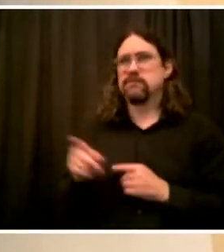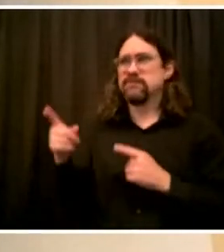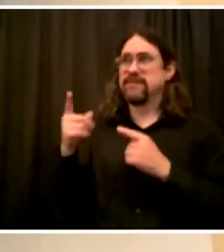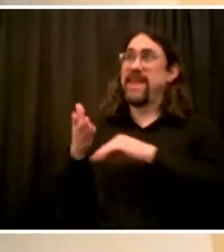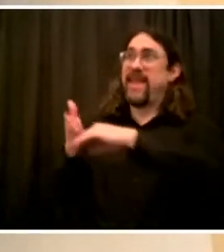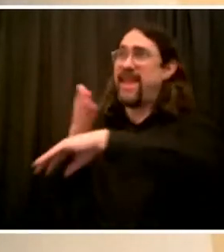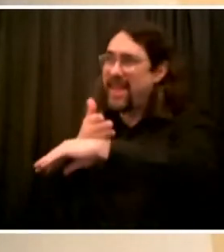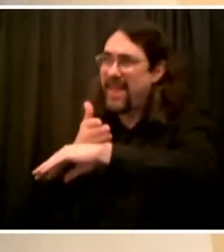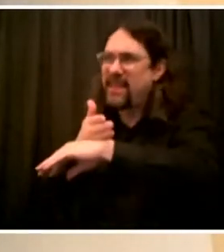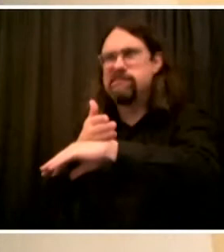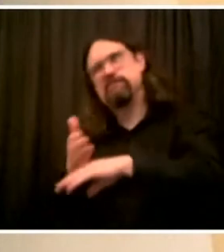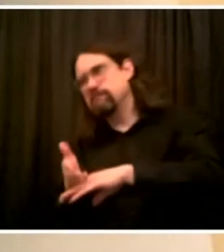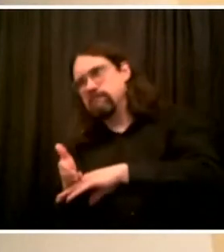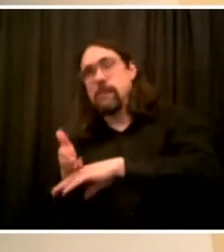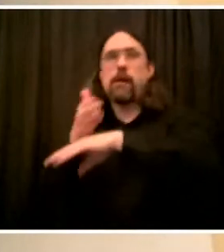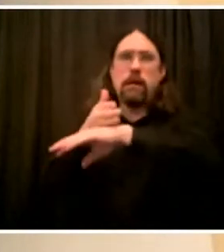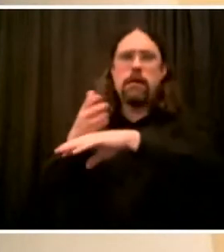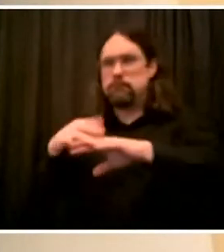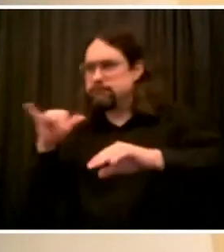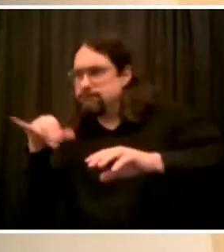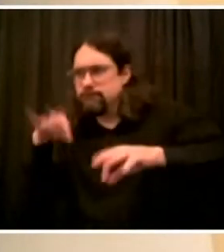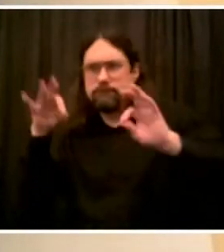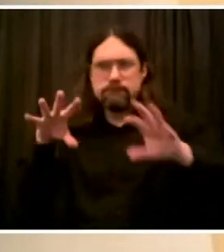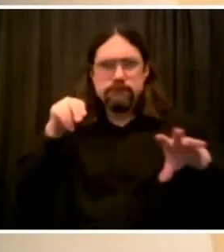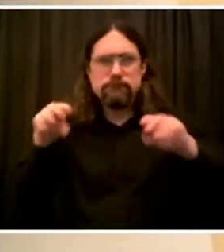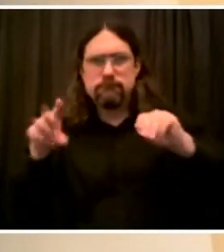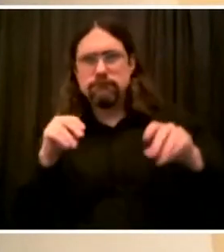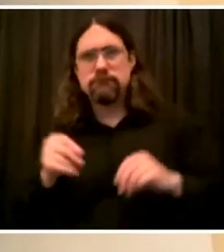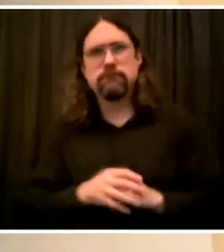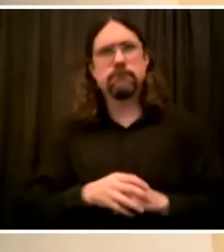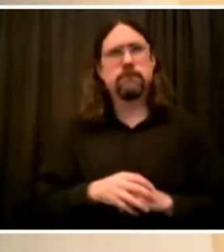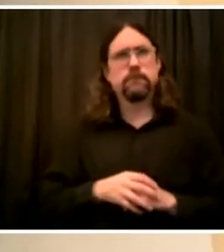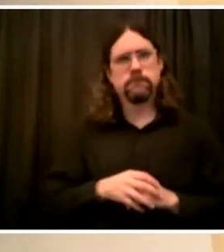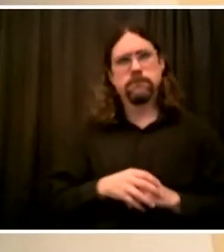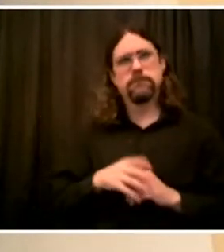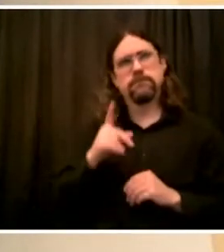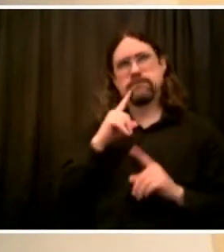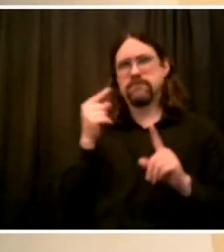services, but the gold standard is coming inside and remaining inside.